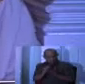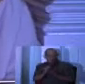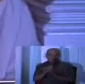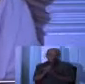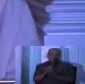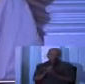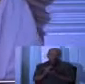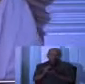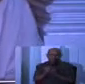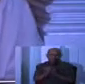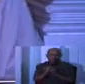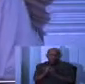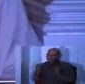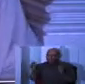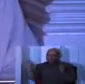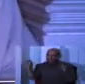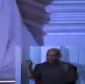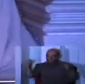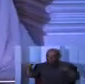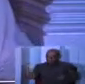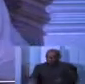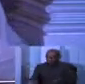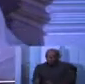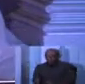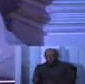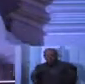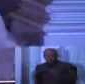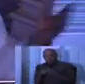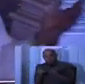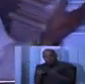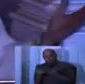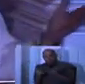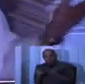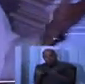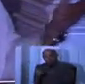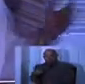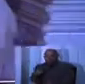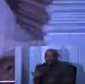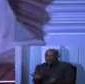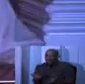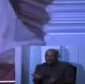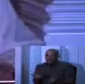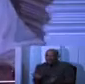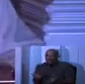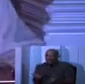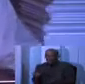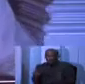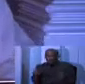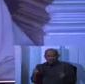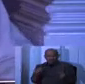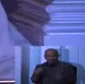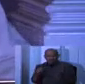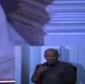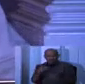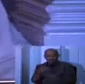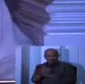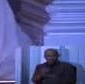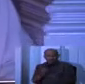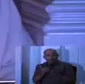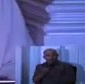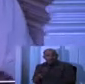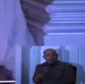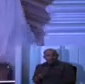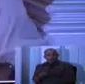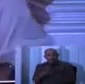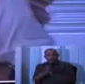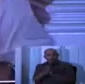season, with each and every one of us. So as we gather this evening, may I invite you now to turn to one another and offer a sign of peace, a sign of